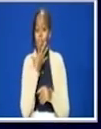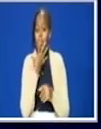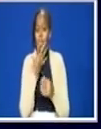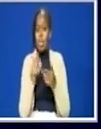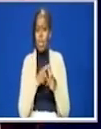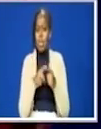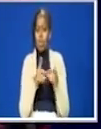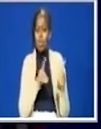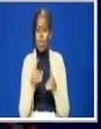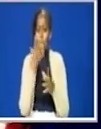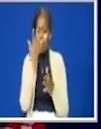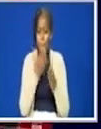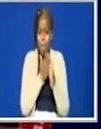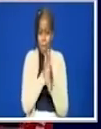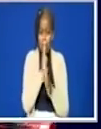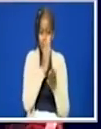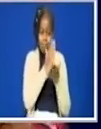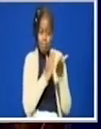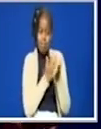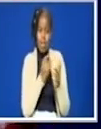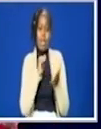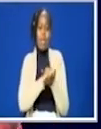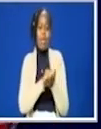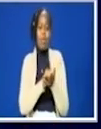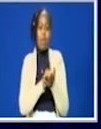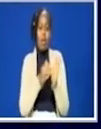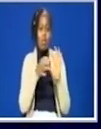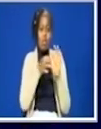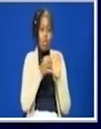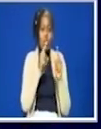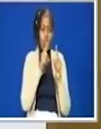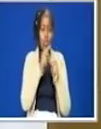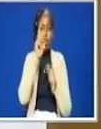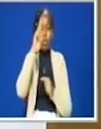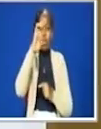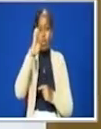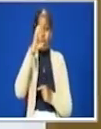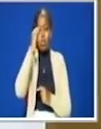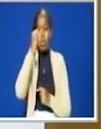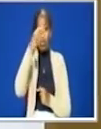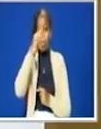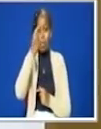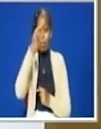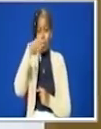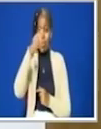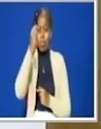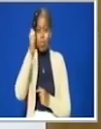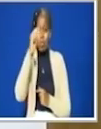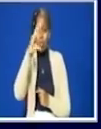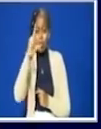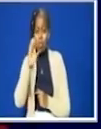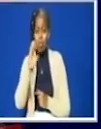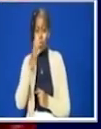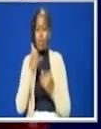4 main parts of the flower, which are attached to the receptacle, right? Brilliant. And then, the 4 main parts are